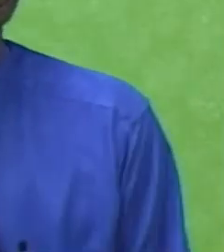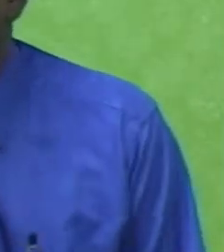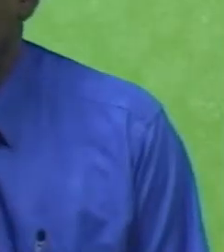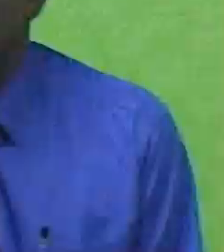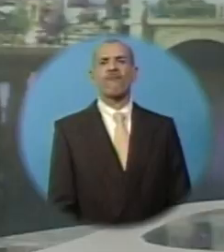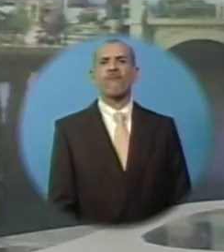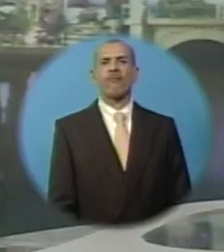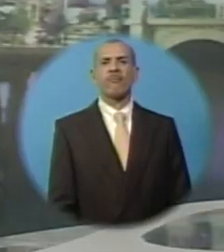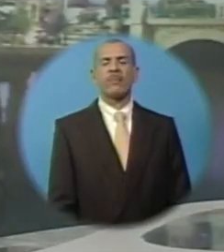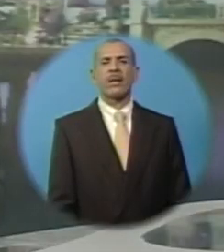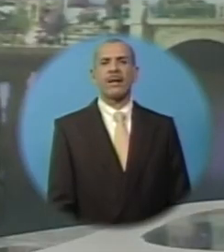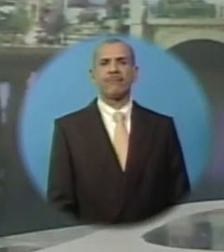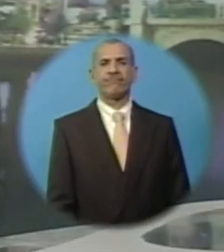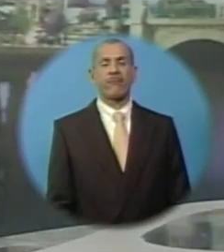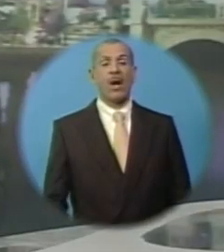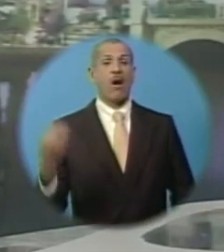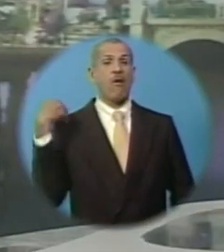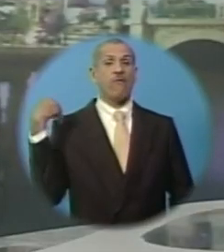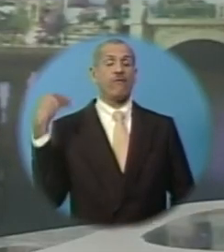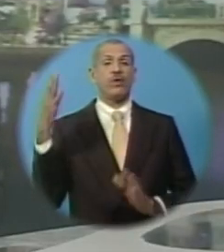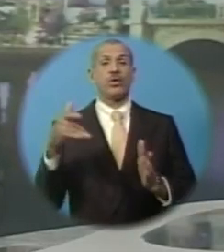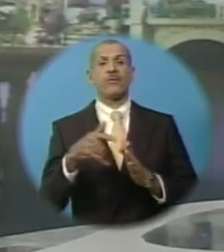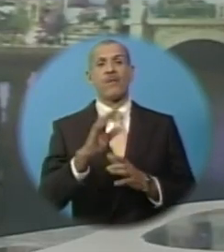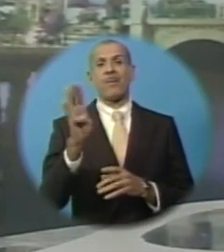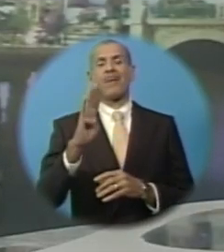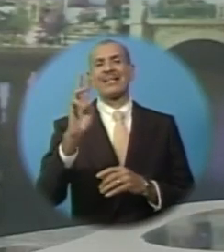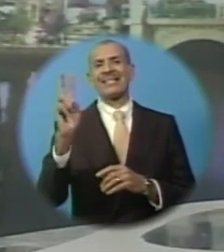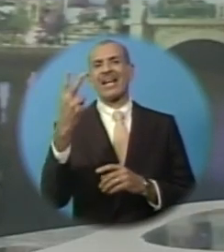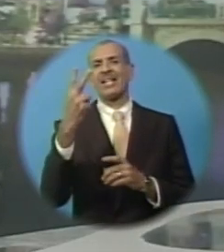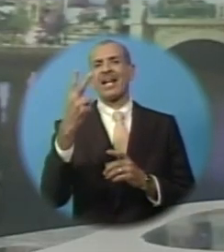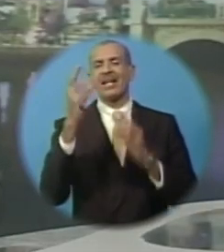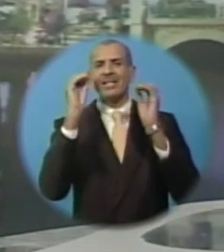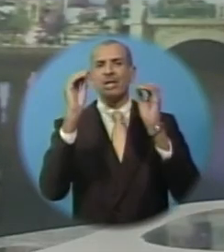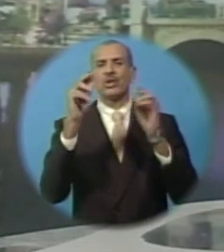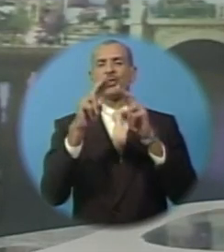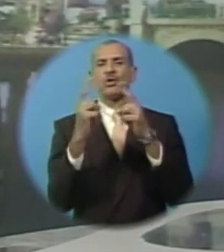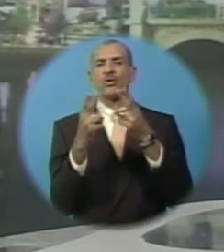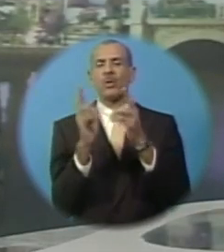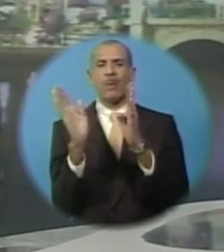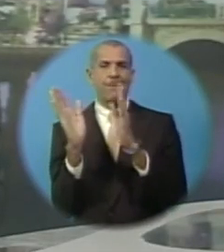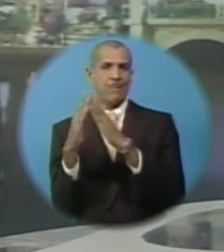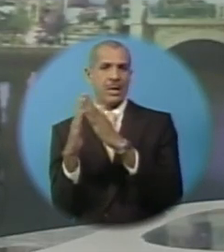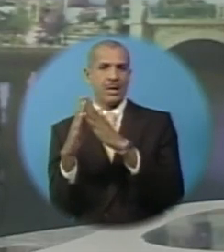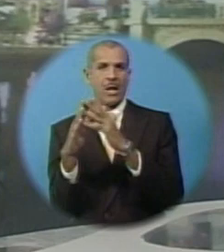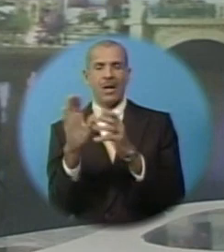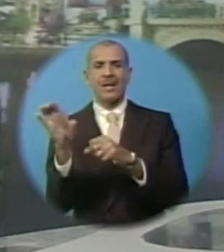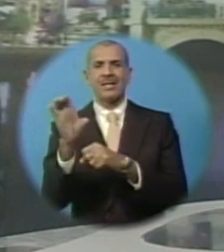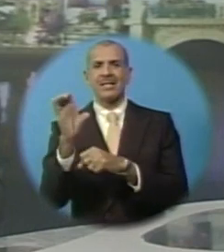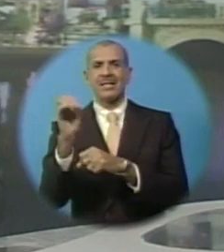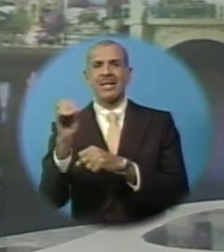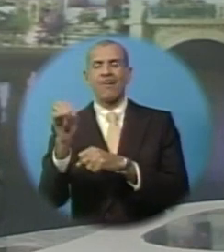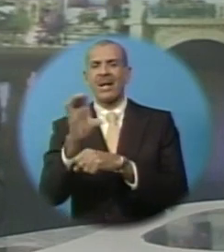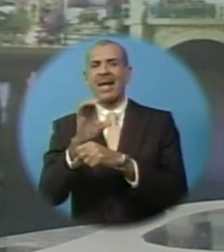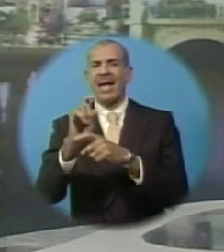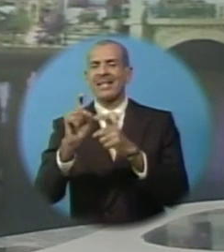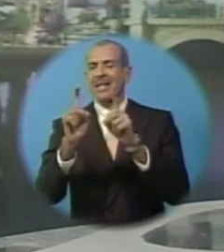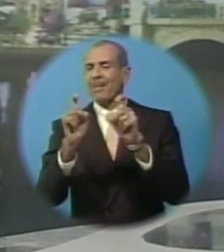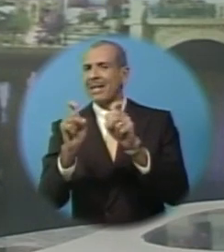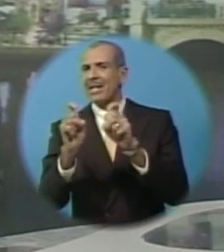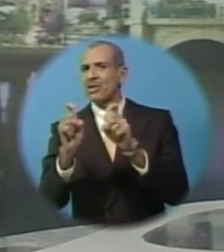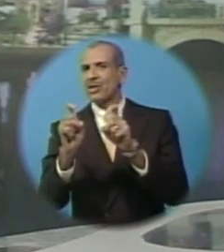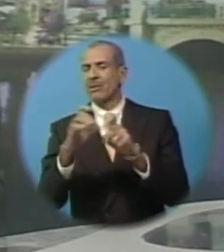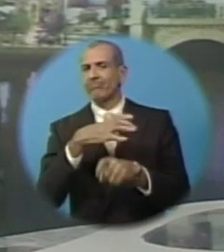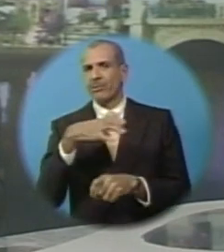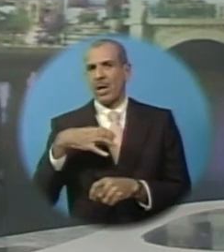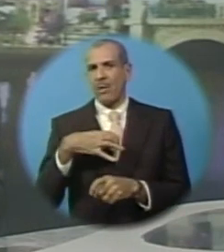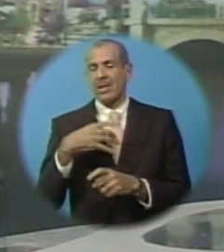officer? Officials of the Barbados Secondary Teachers Union will be meeting with the Caribbean Examination Council on Saturday in